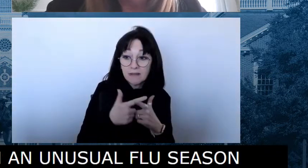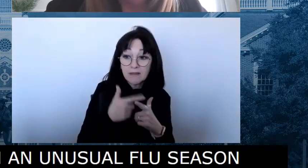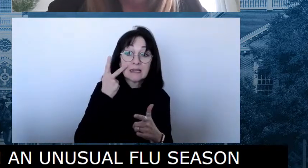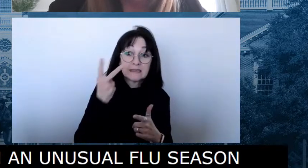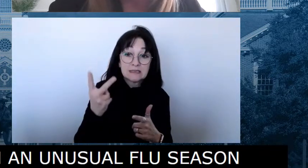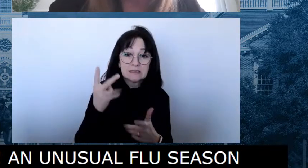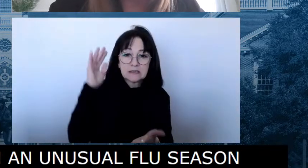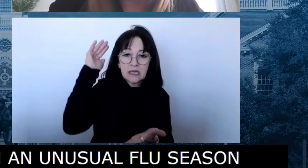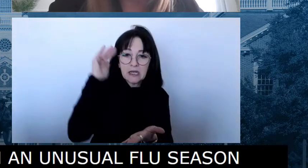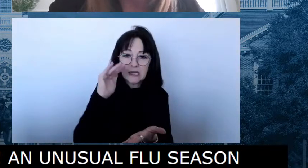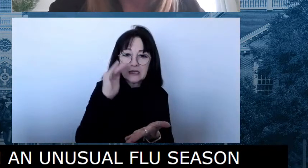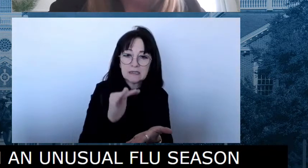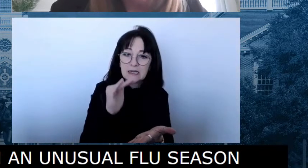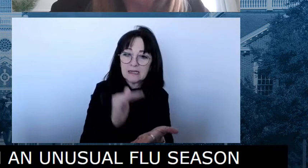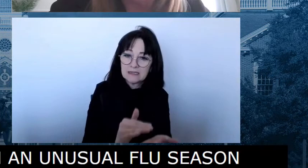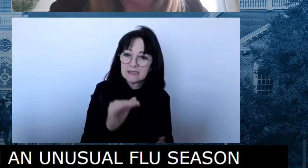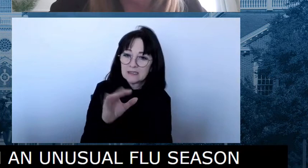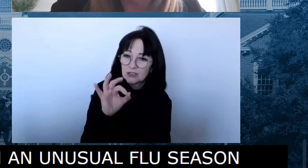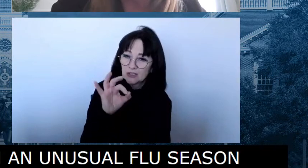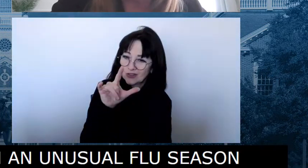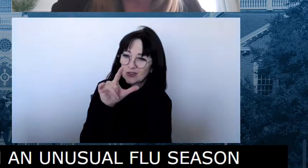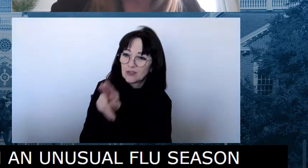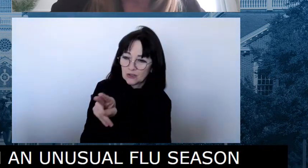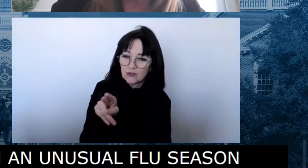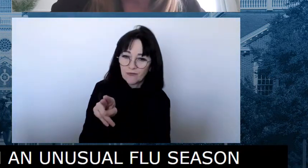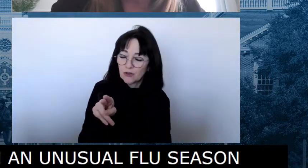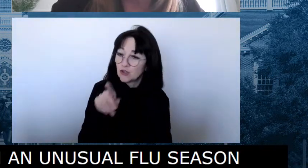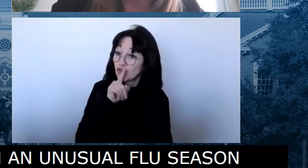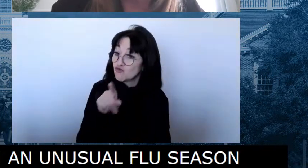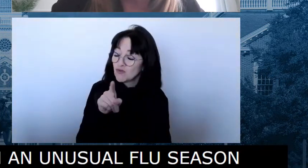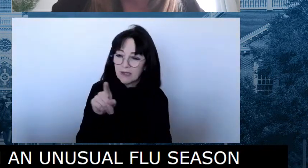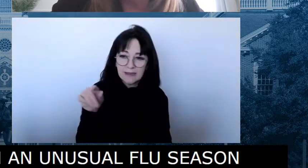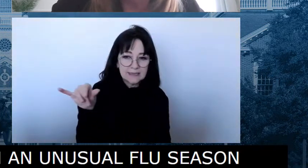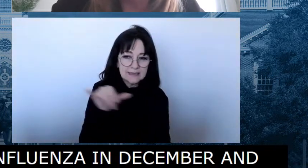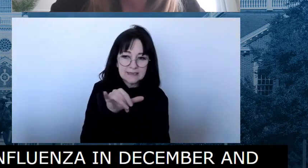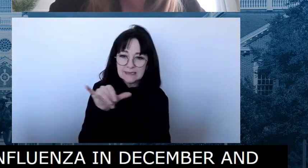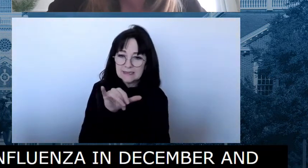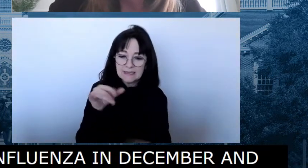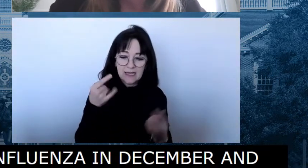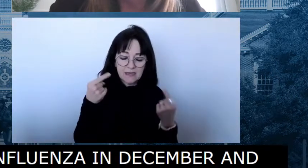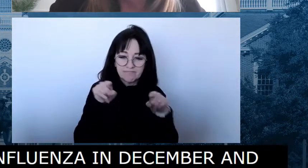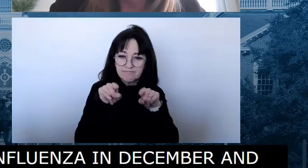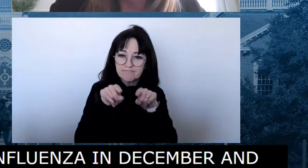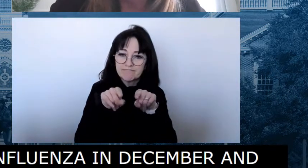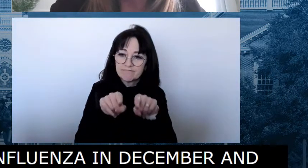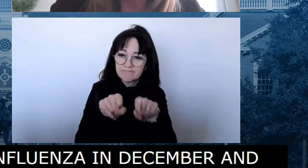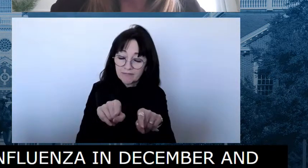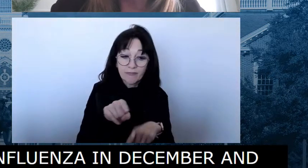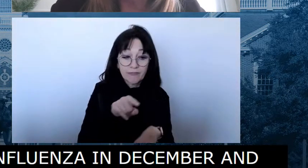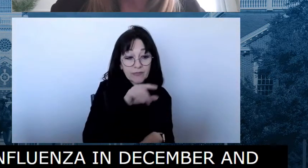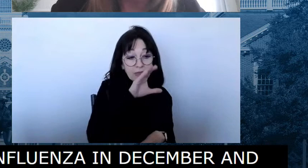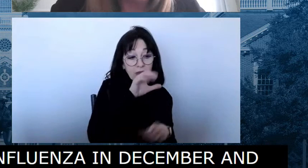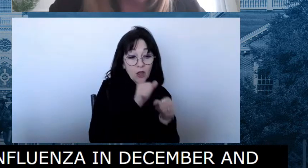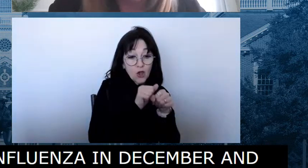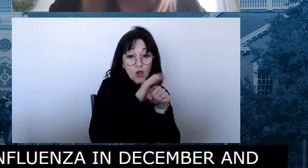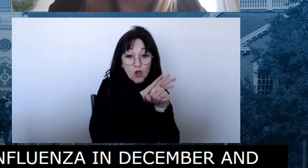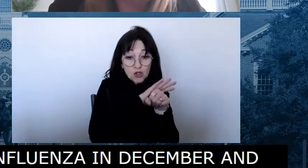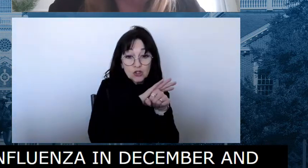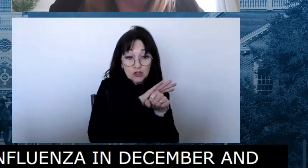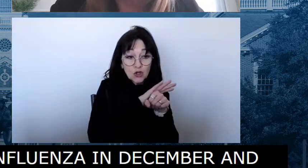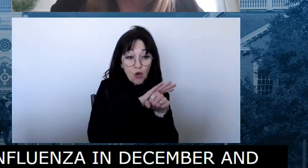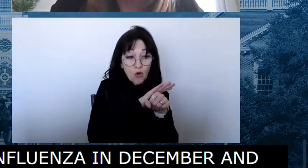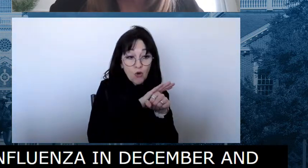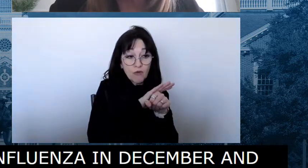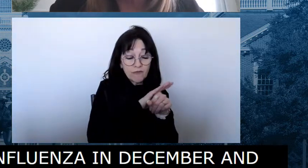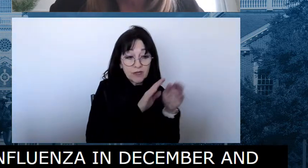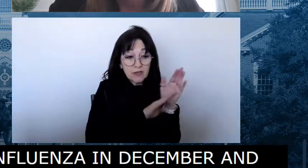influenza cases, really paralleling in many ways our COVID peak, and although not nearly